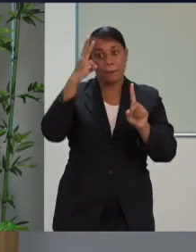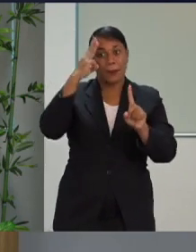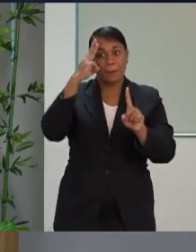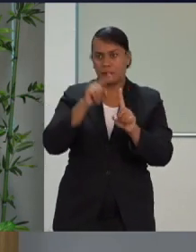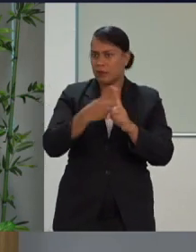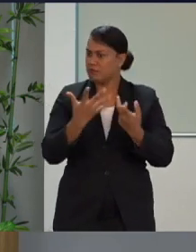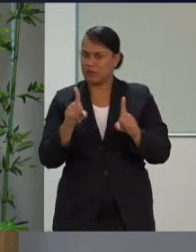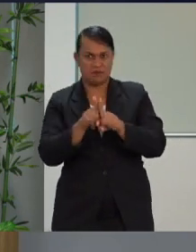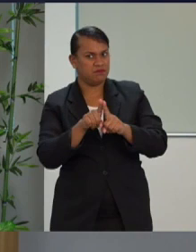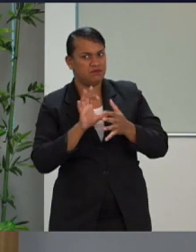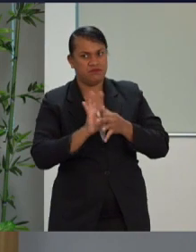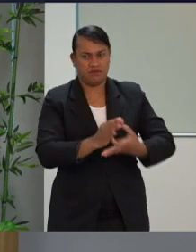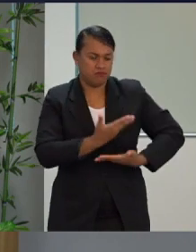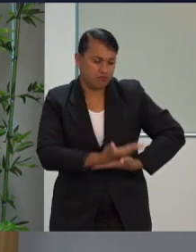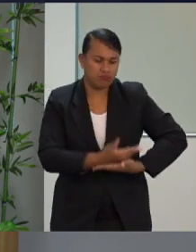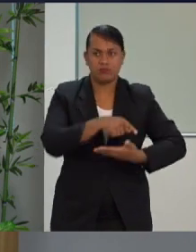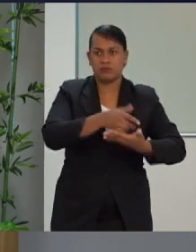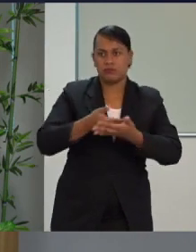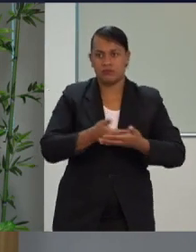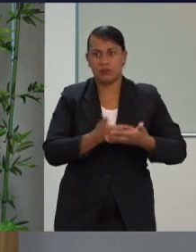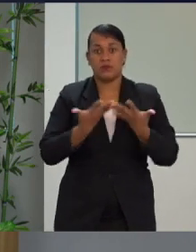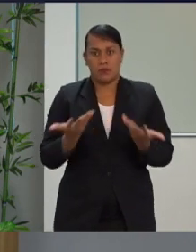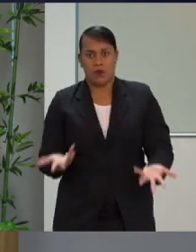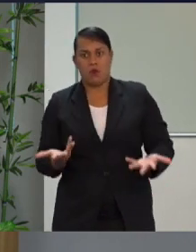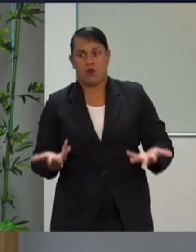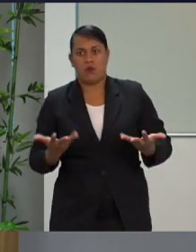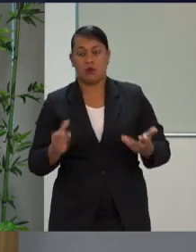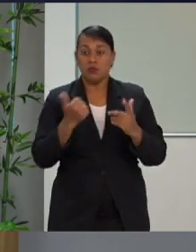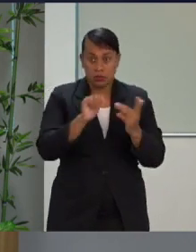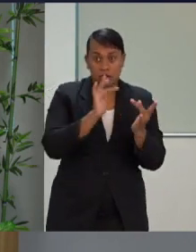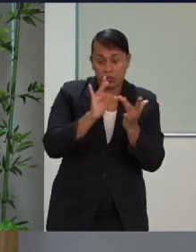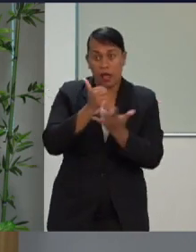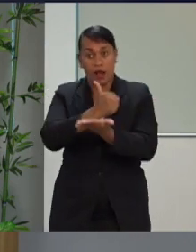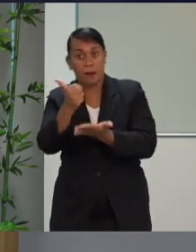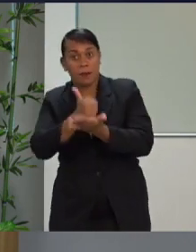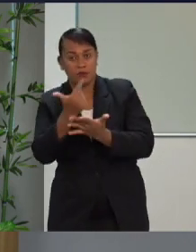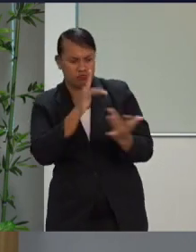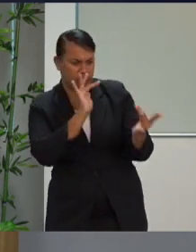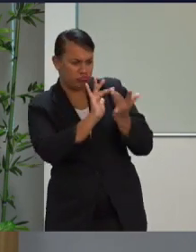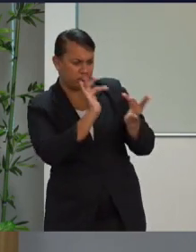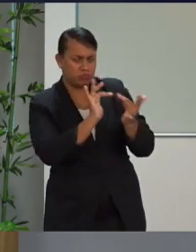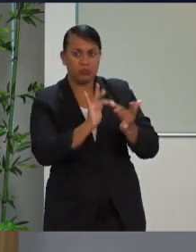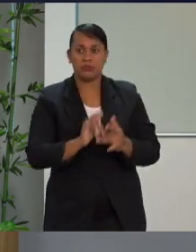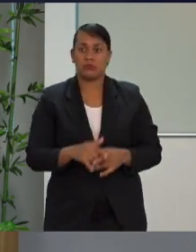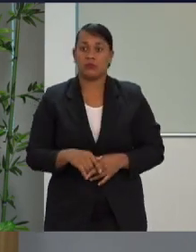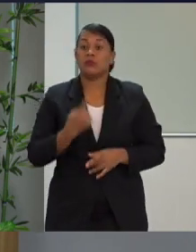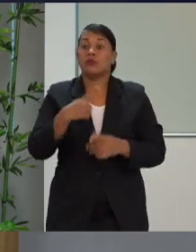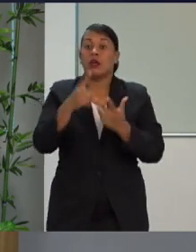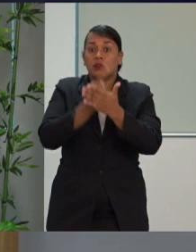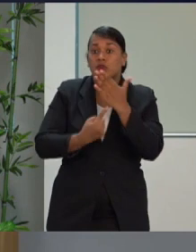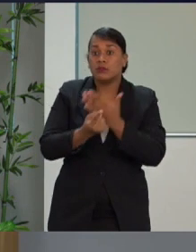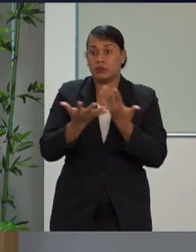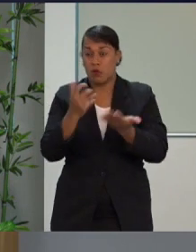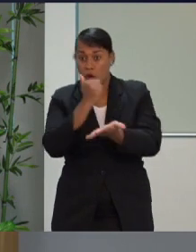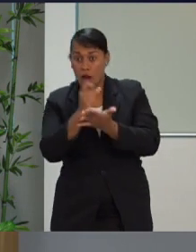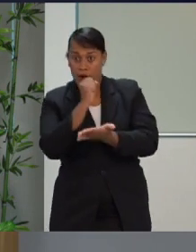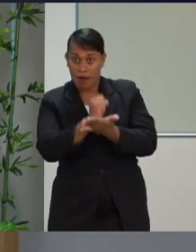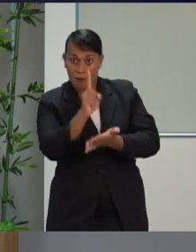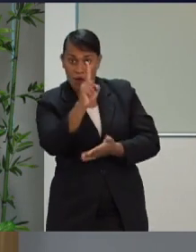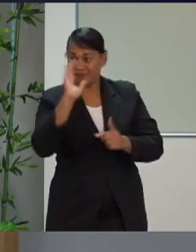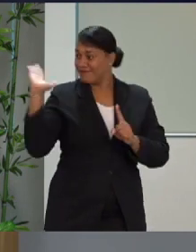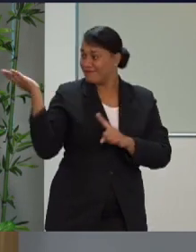generation contact of our case 1. She is in fact the sister, and have been in